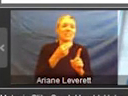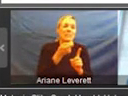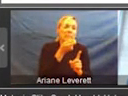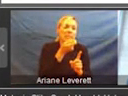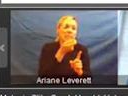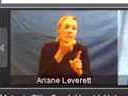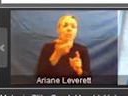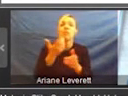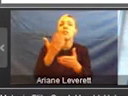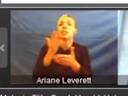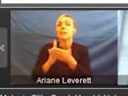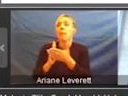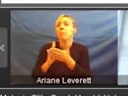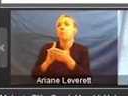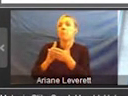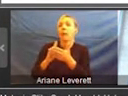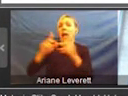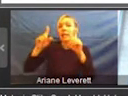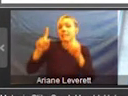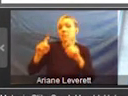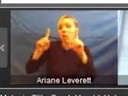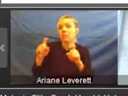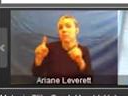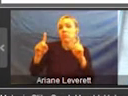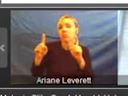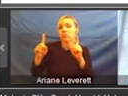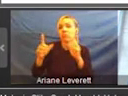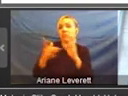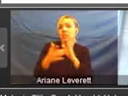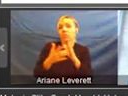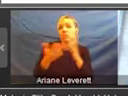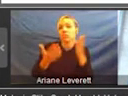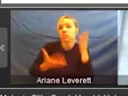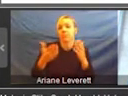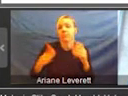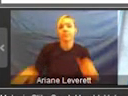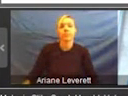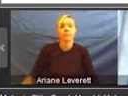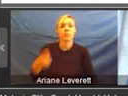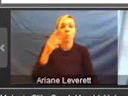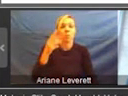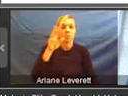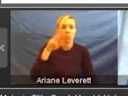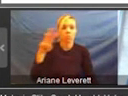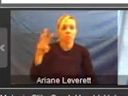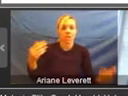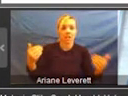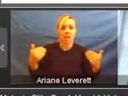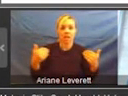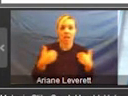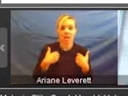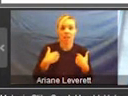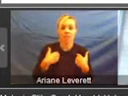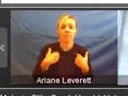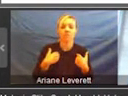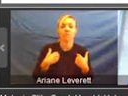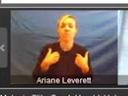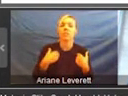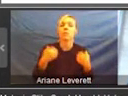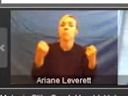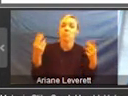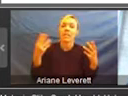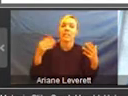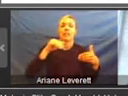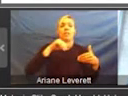There is a website that has an interesting collection of approaches that is called the Zero